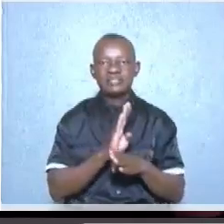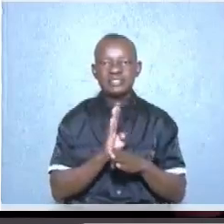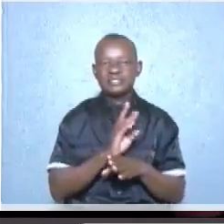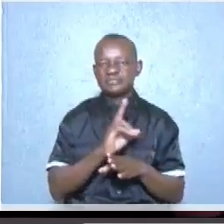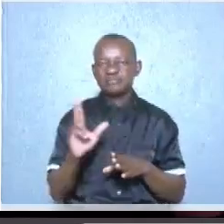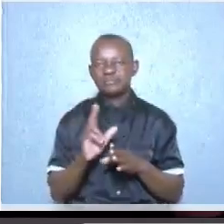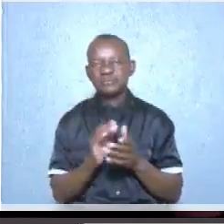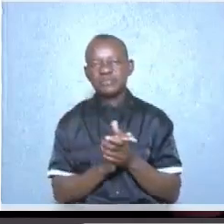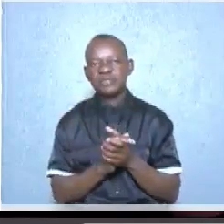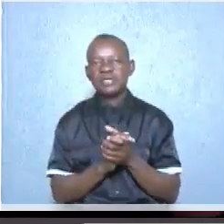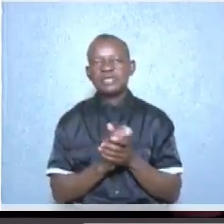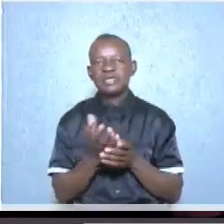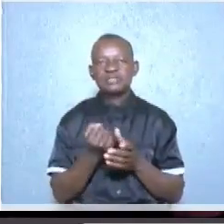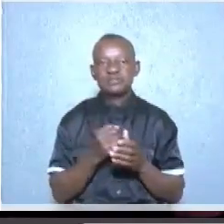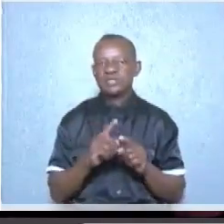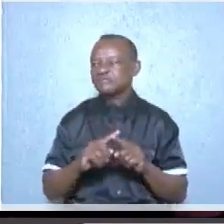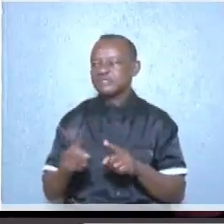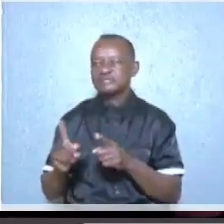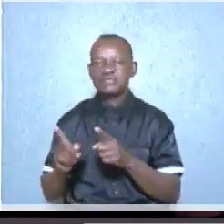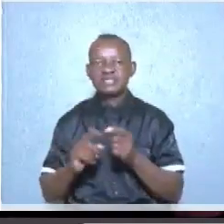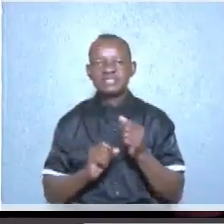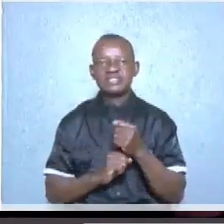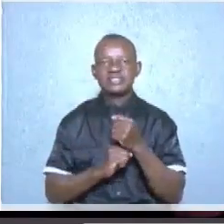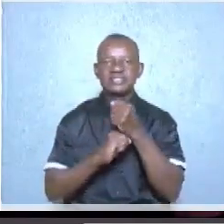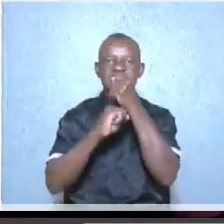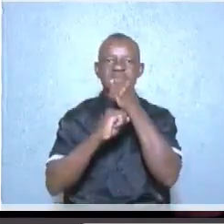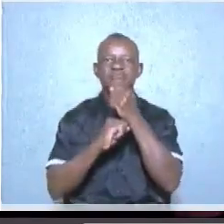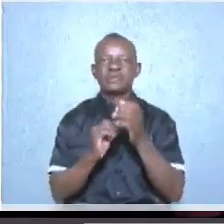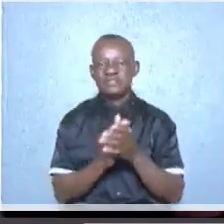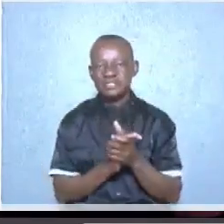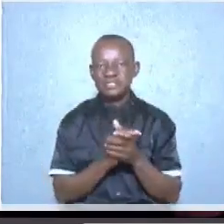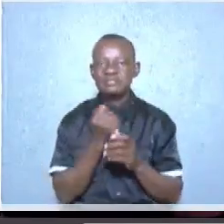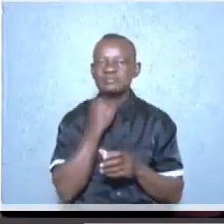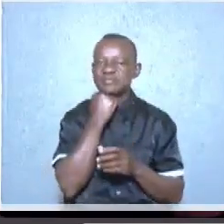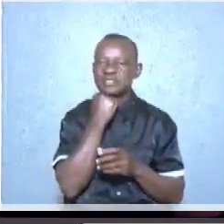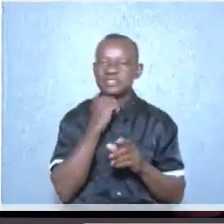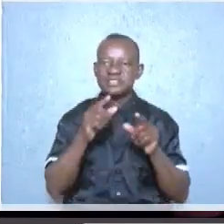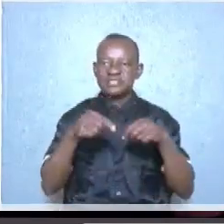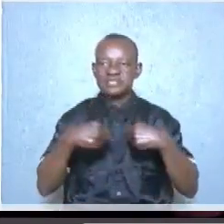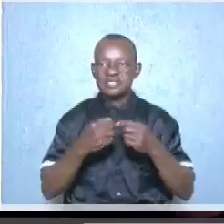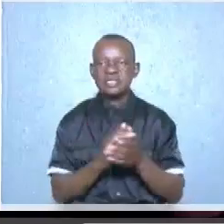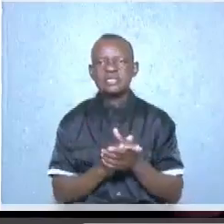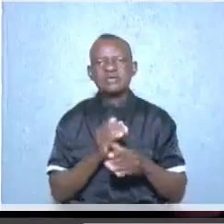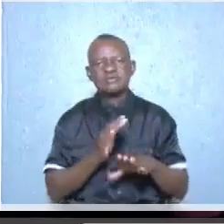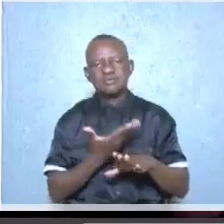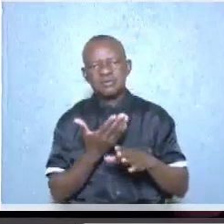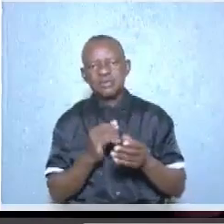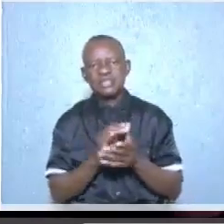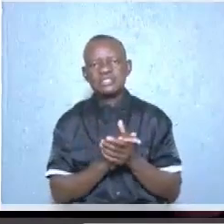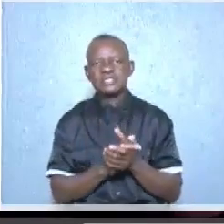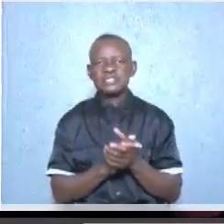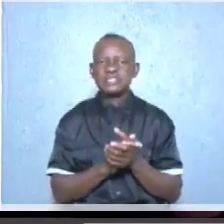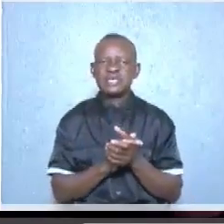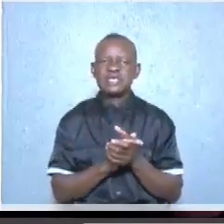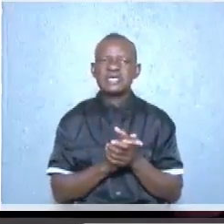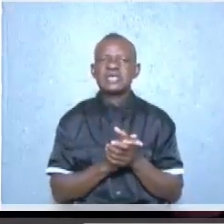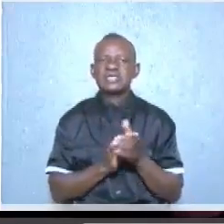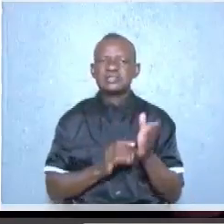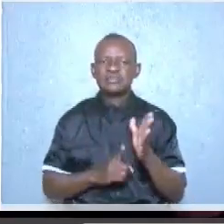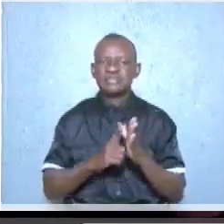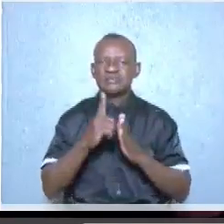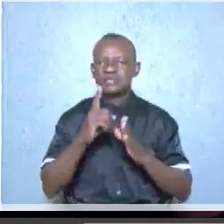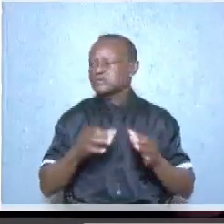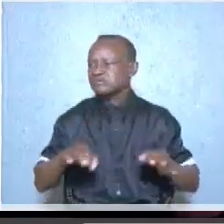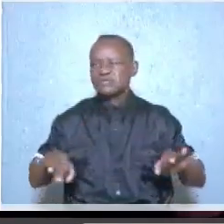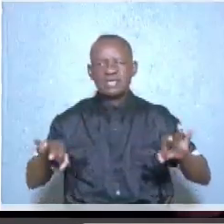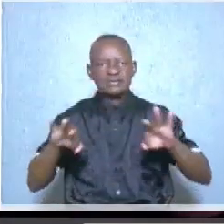a lot of policy changes that happened so that people could do business in the agricultural sector together. The same happened in the mining sector